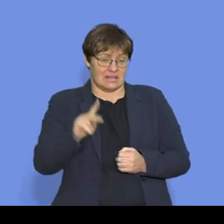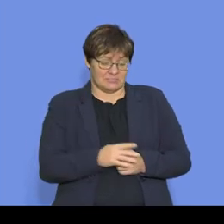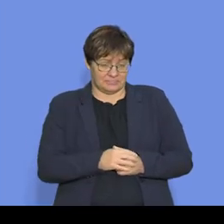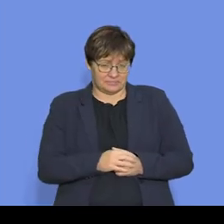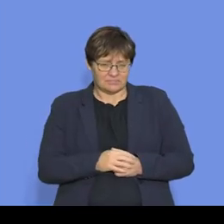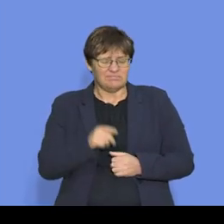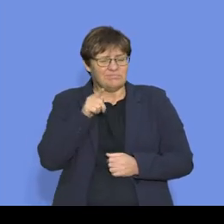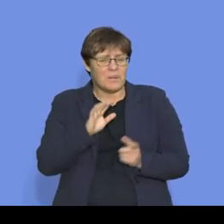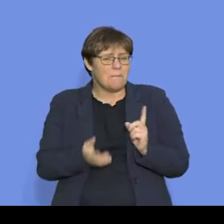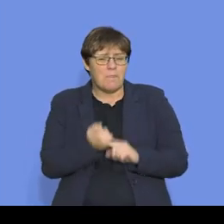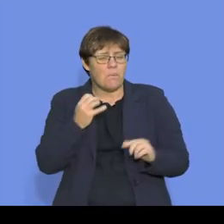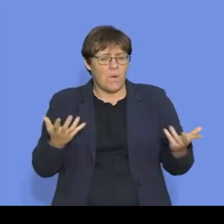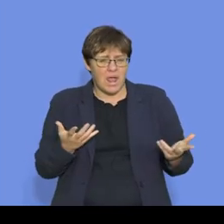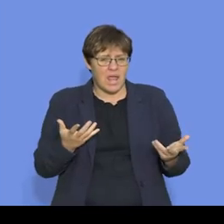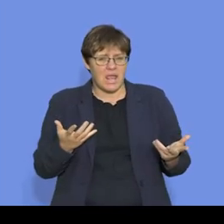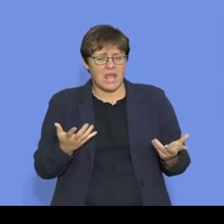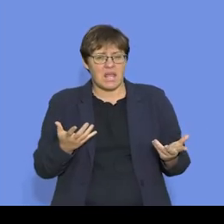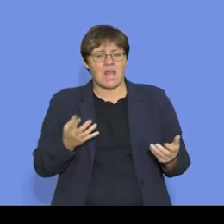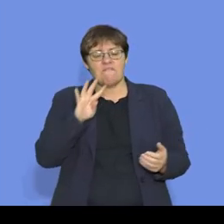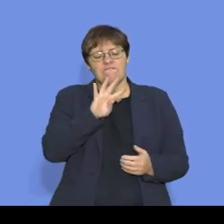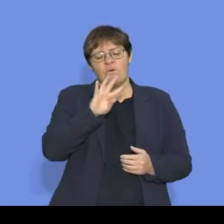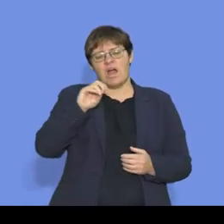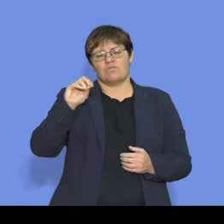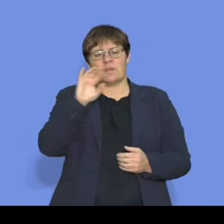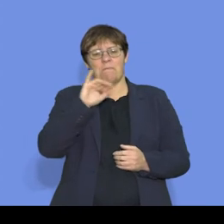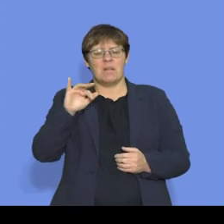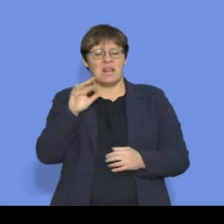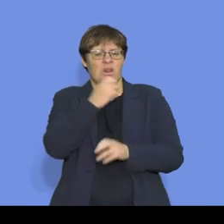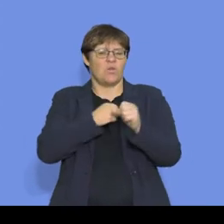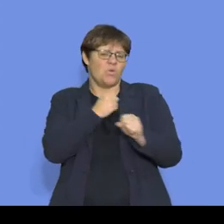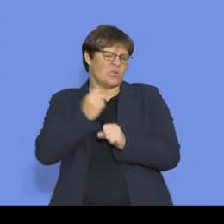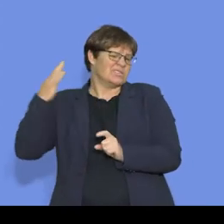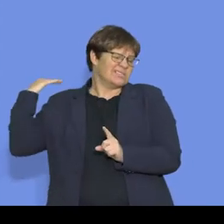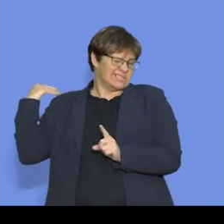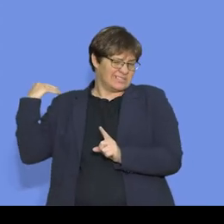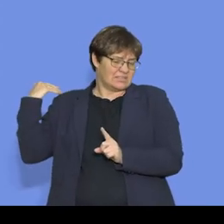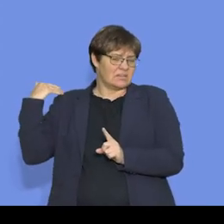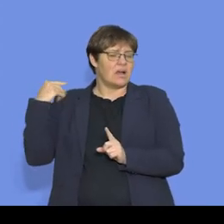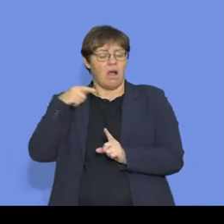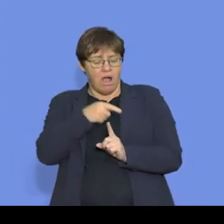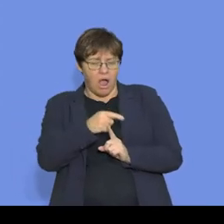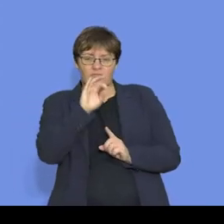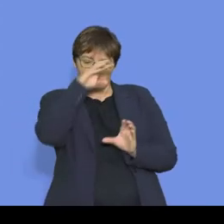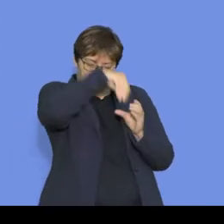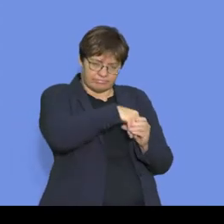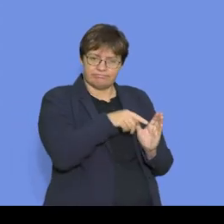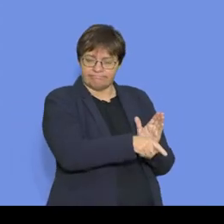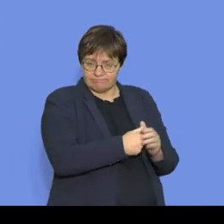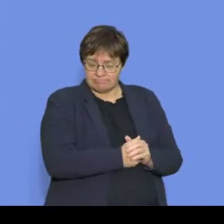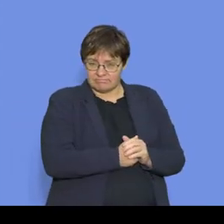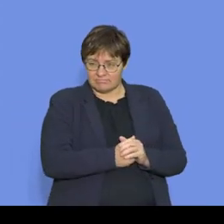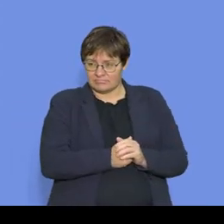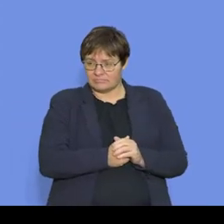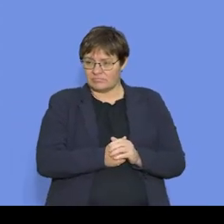And that is found in rocks about 400 million years old. And this is what the fossil looks like. You